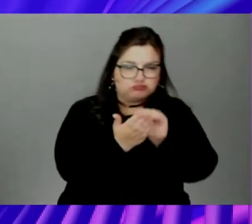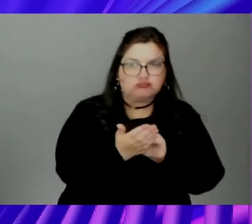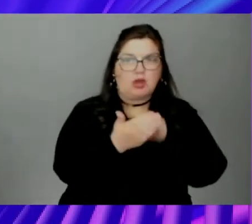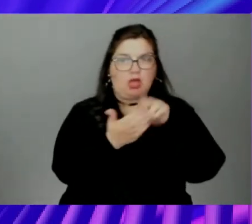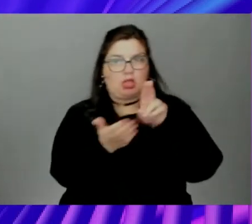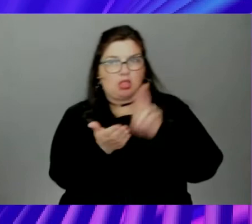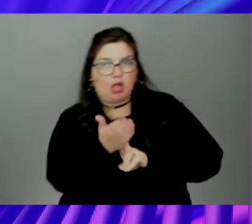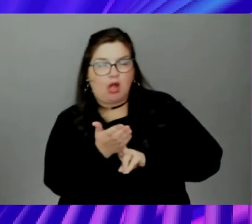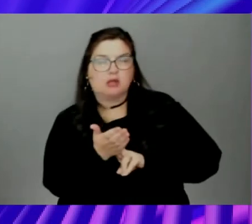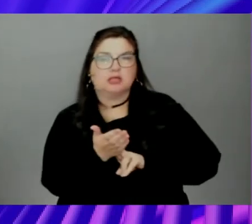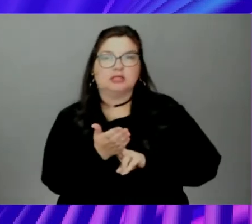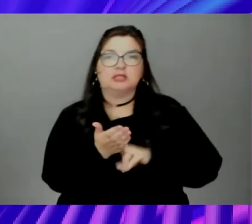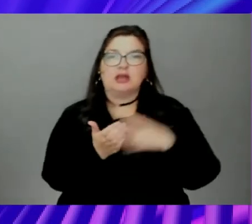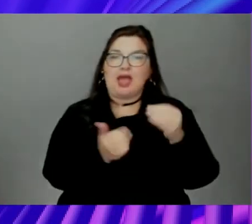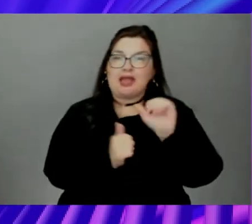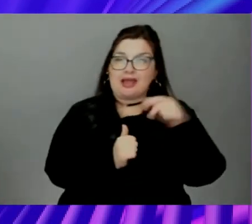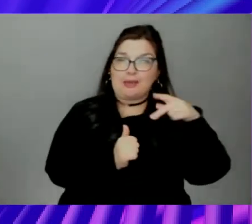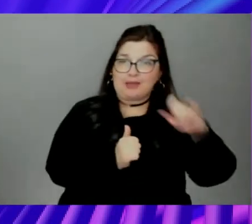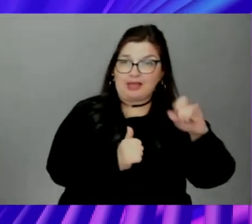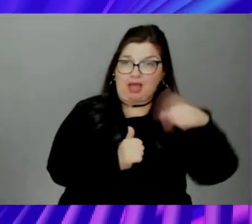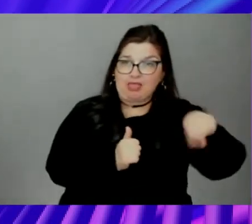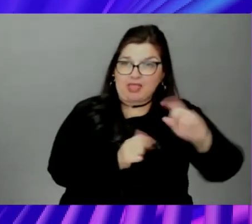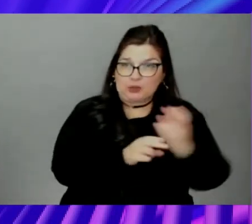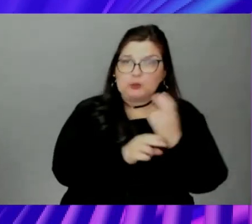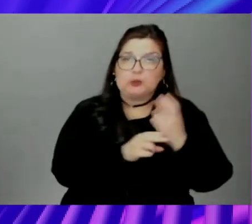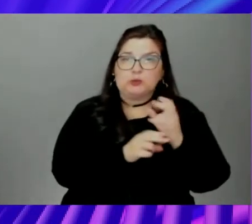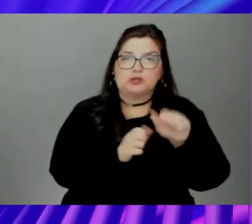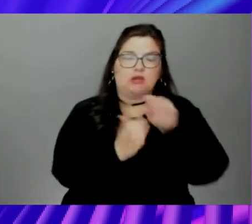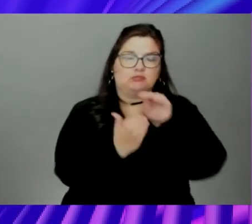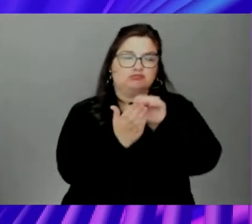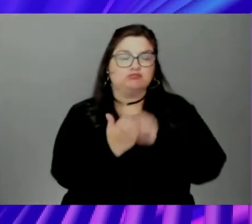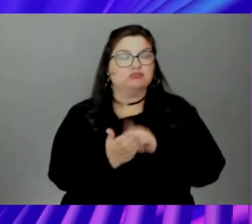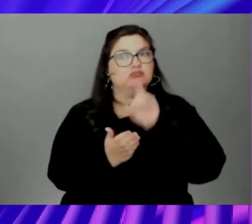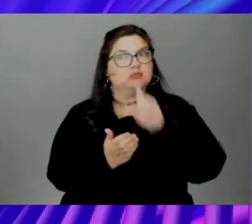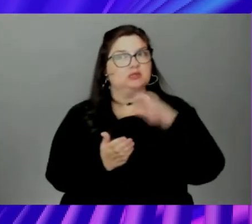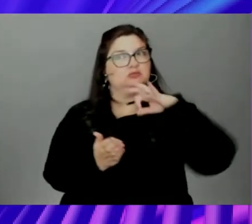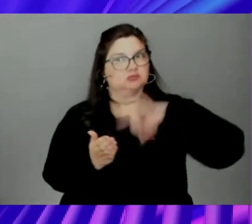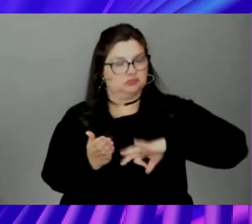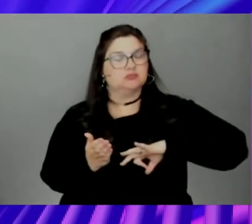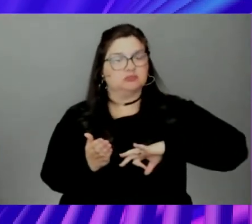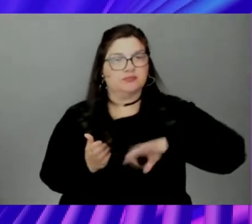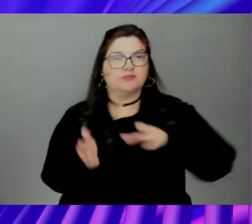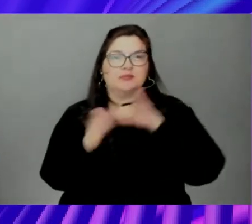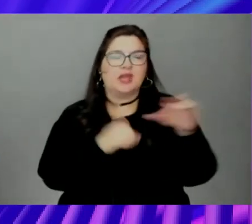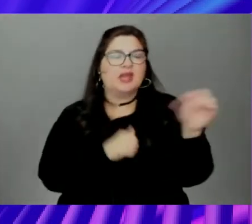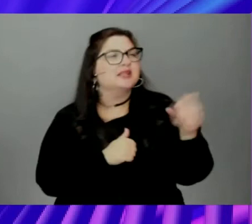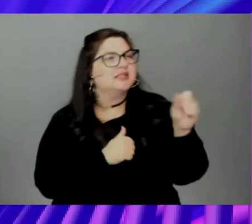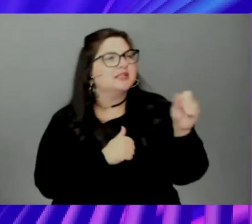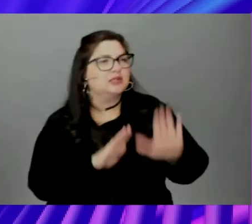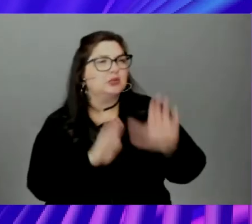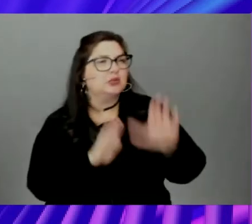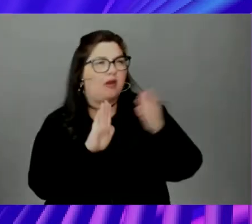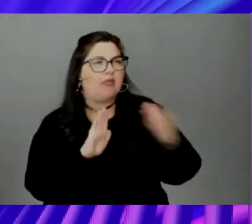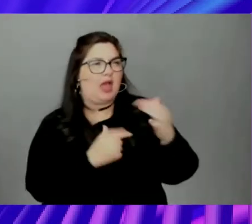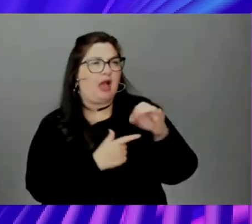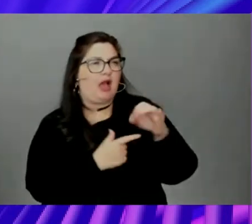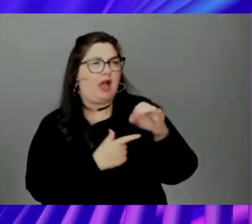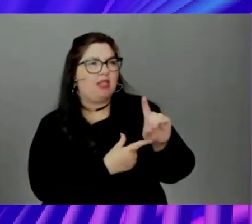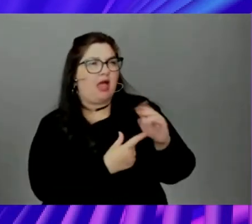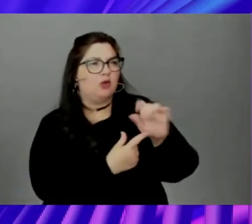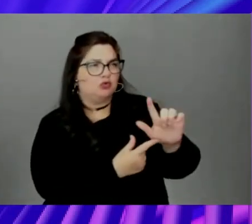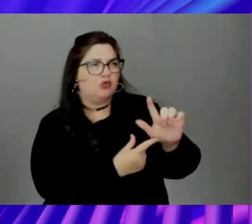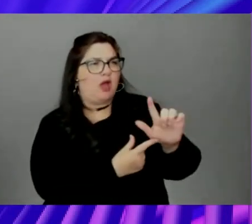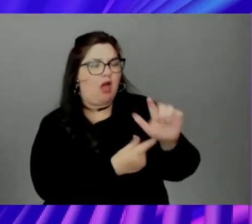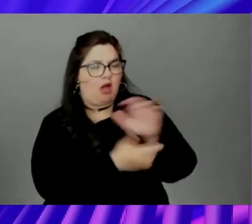APIs that they've used. So it's very useful for us. Excellent, yeah, and the great thing about CloudTrail is that it does definitely give you